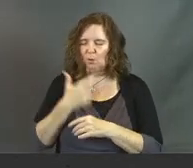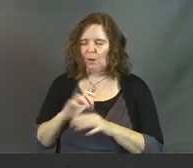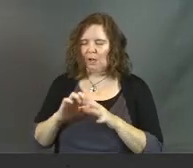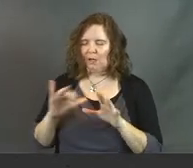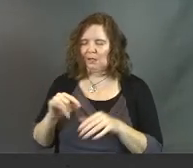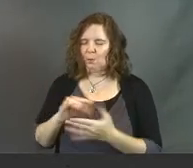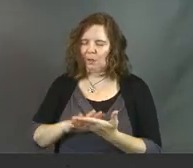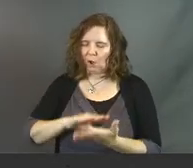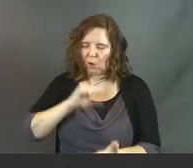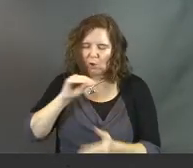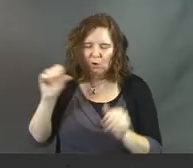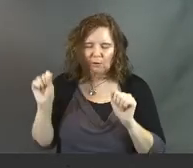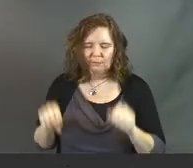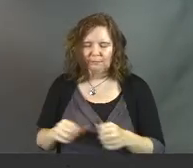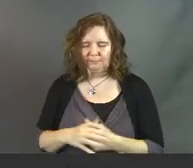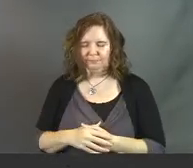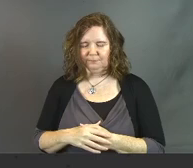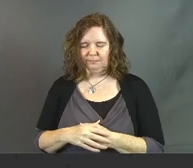you did it. We can learn.